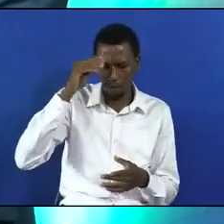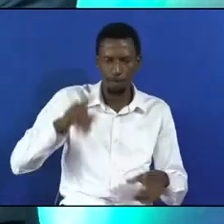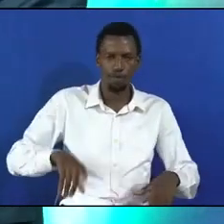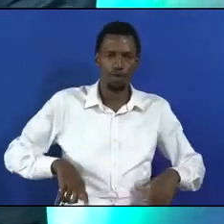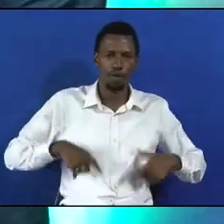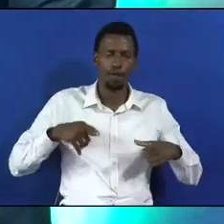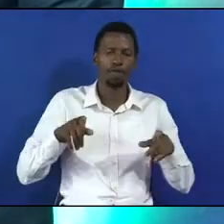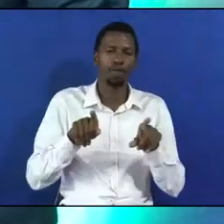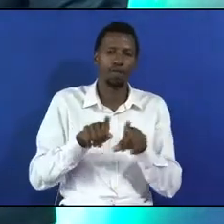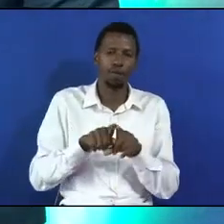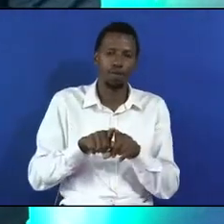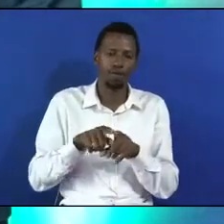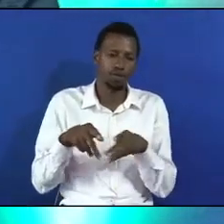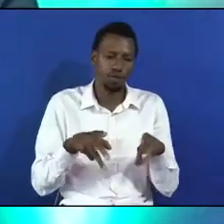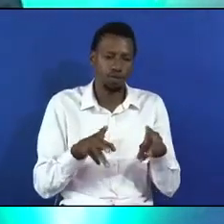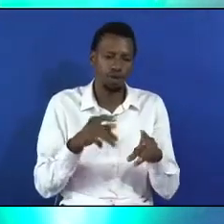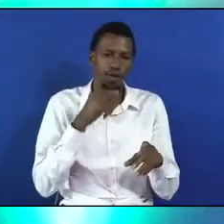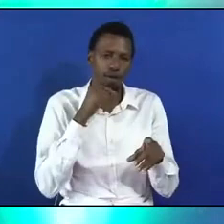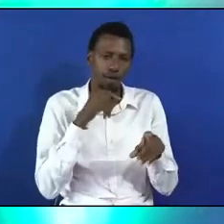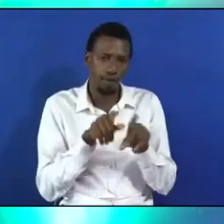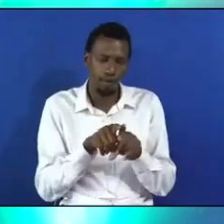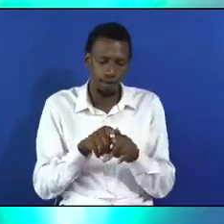sisters.